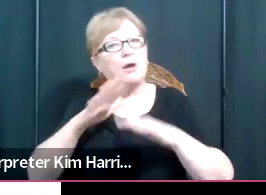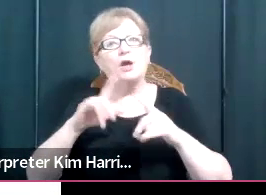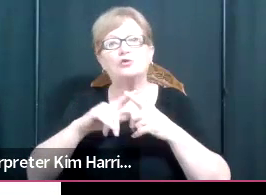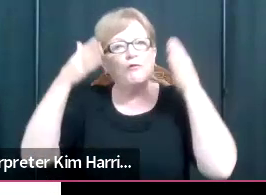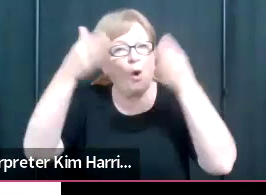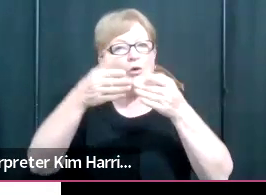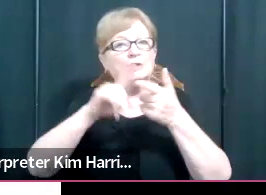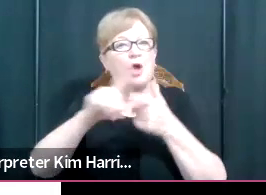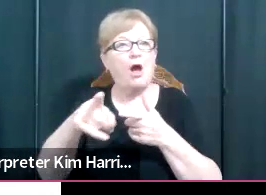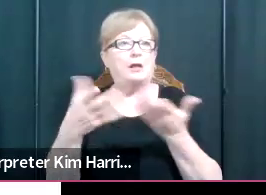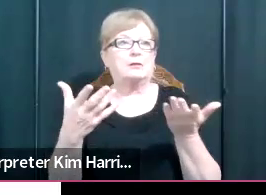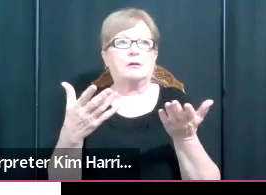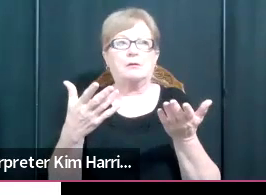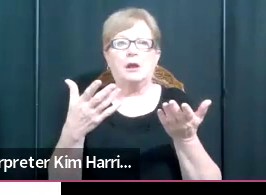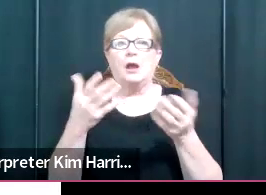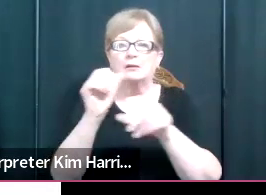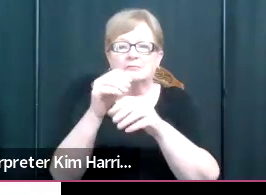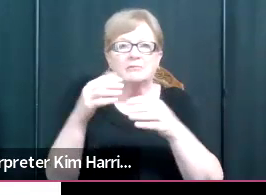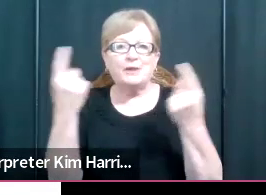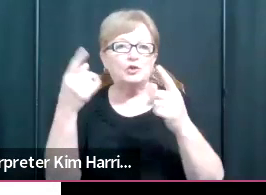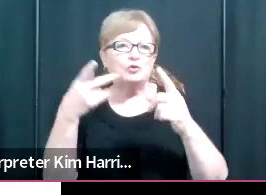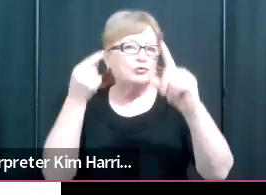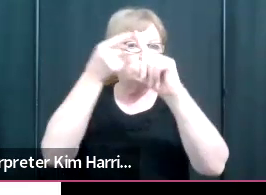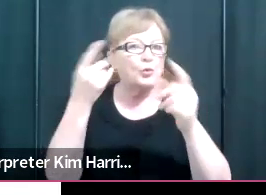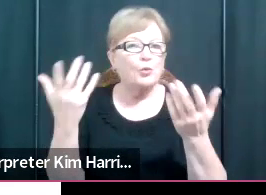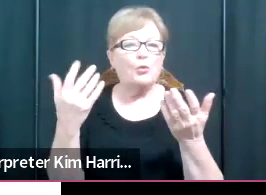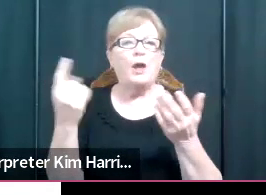Also refocusing your attention on a new task.